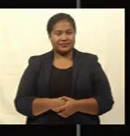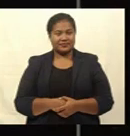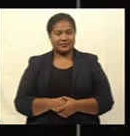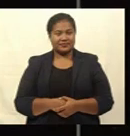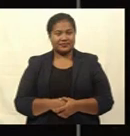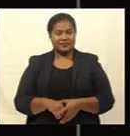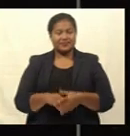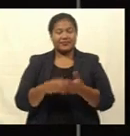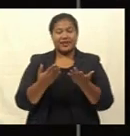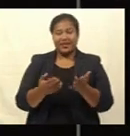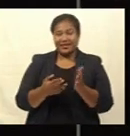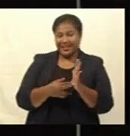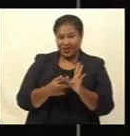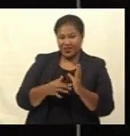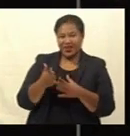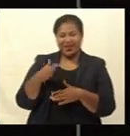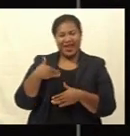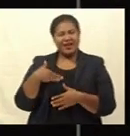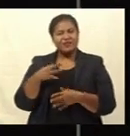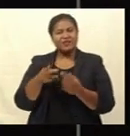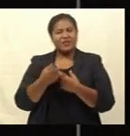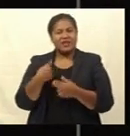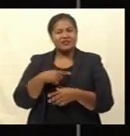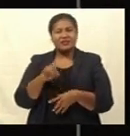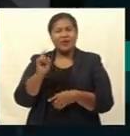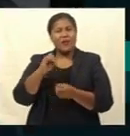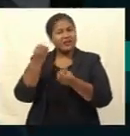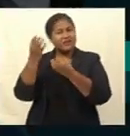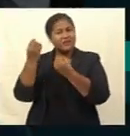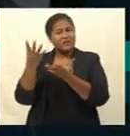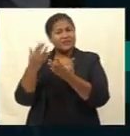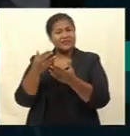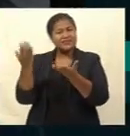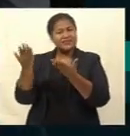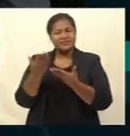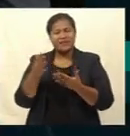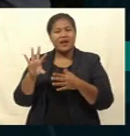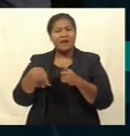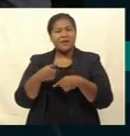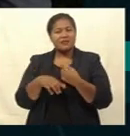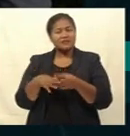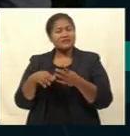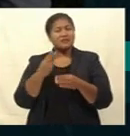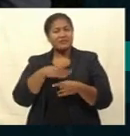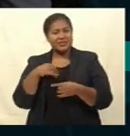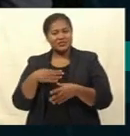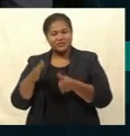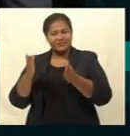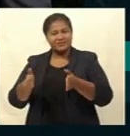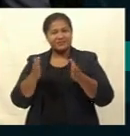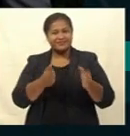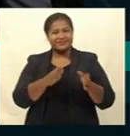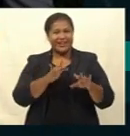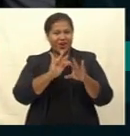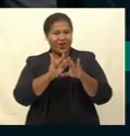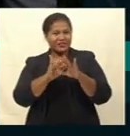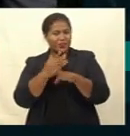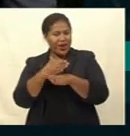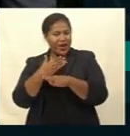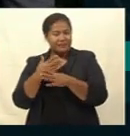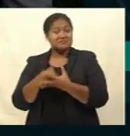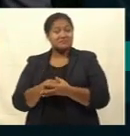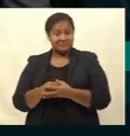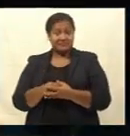Nanunga is live with us. Josiah, what more information was given out about the ministry's containment and contact tracing efforts? Edwin, the